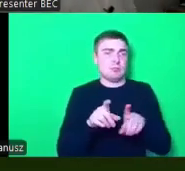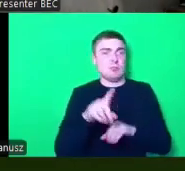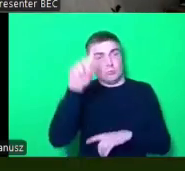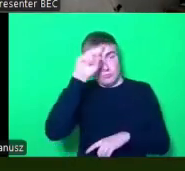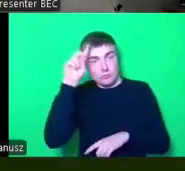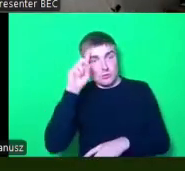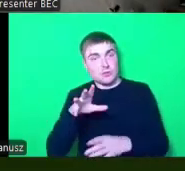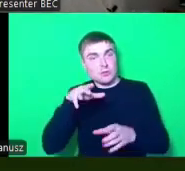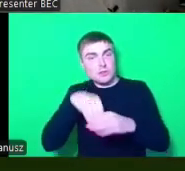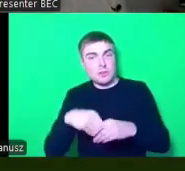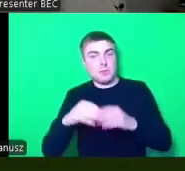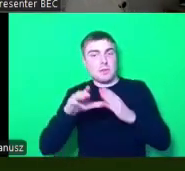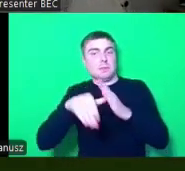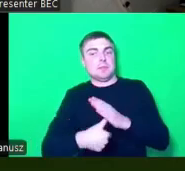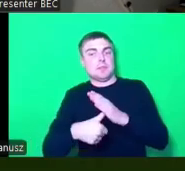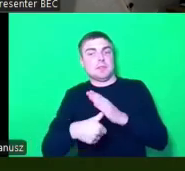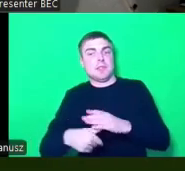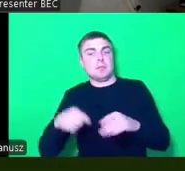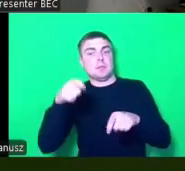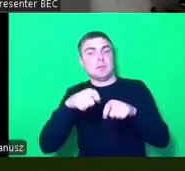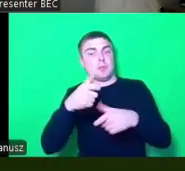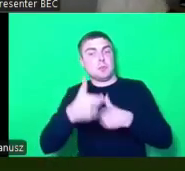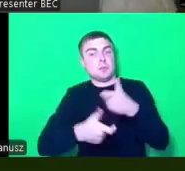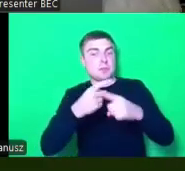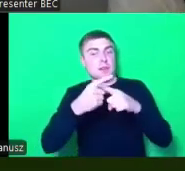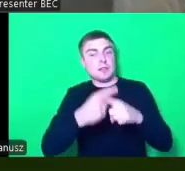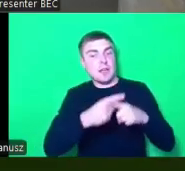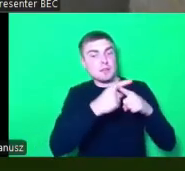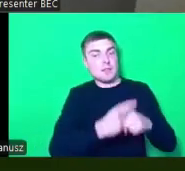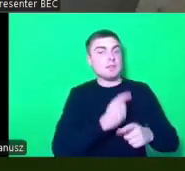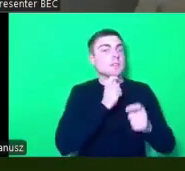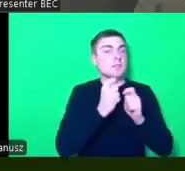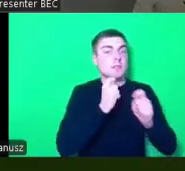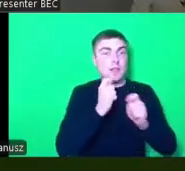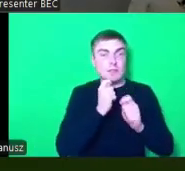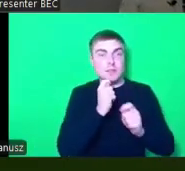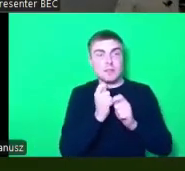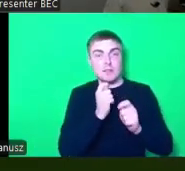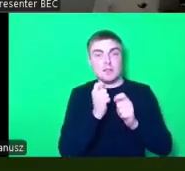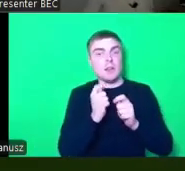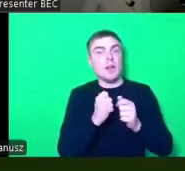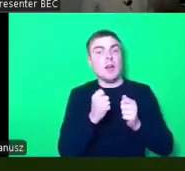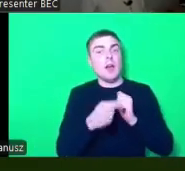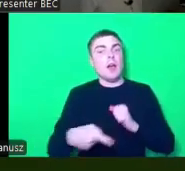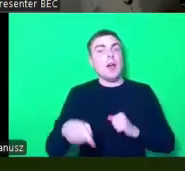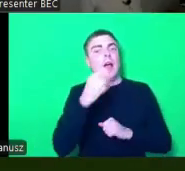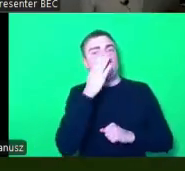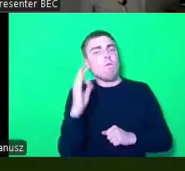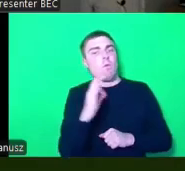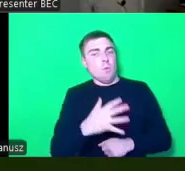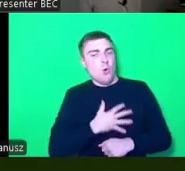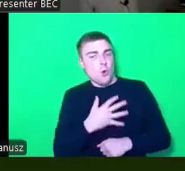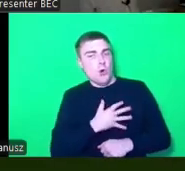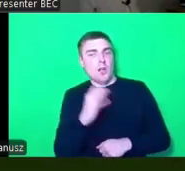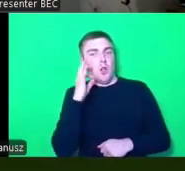we also took a survey. We interviewed them again on their well-being, on their thermal comfort. But we also